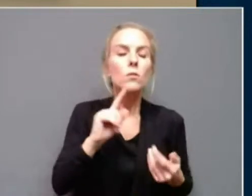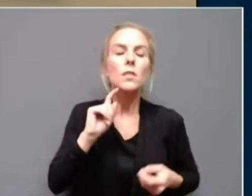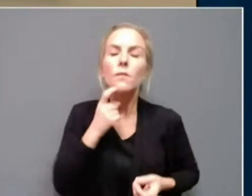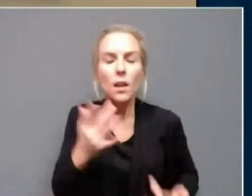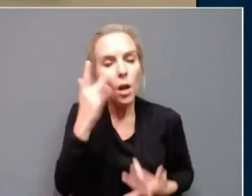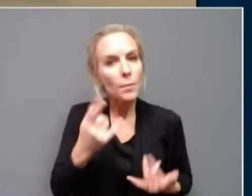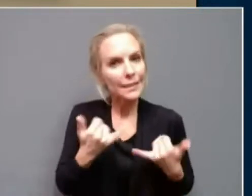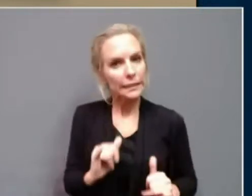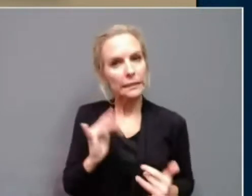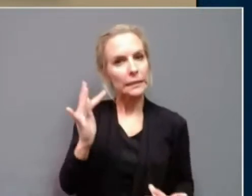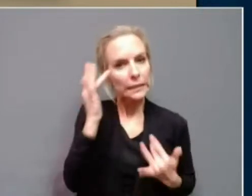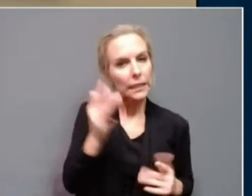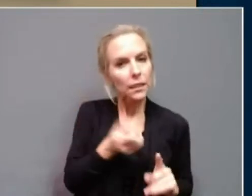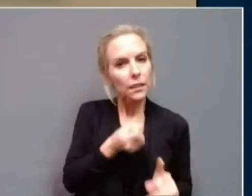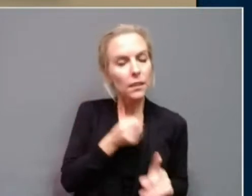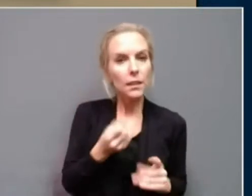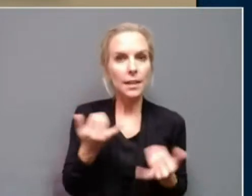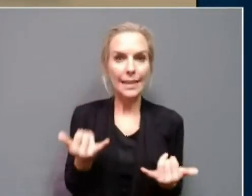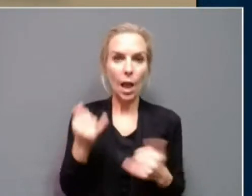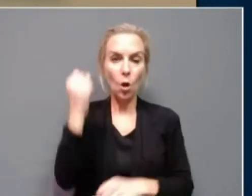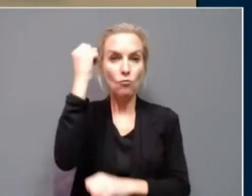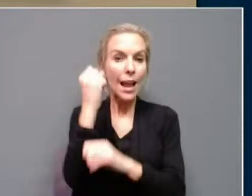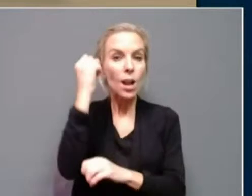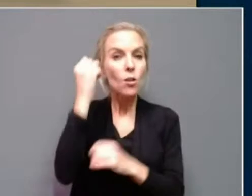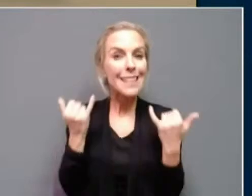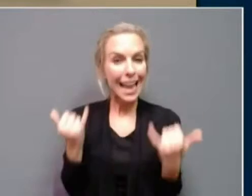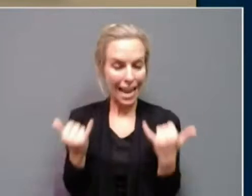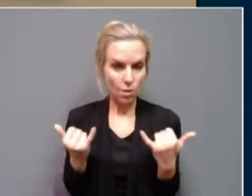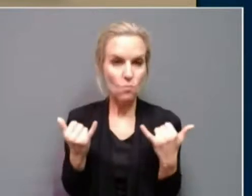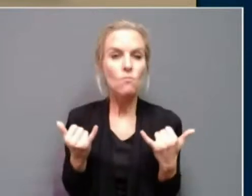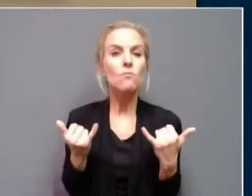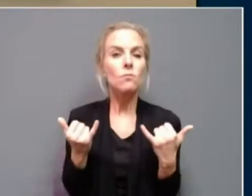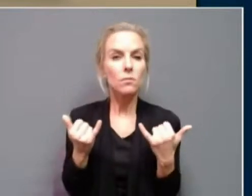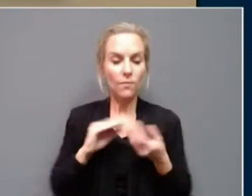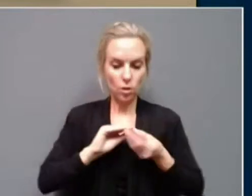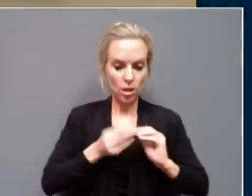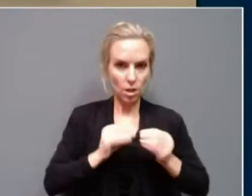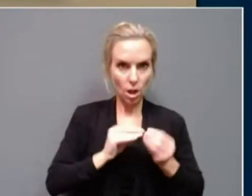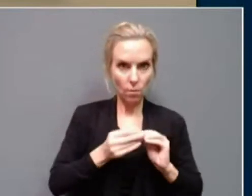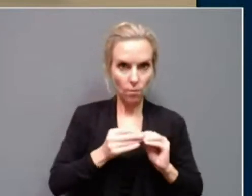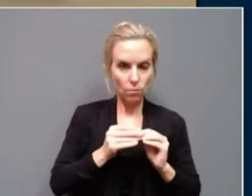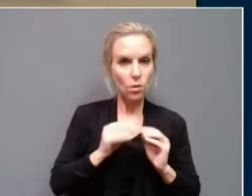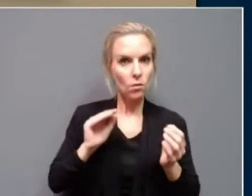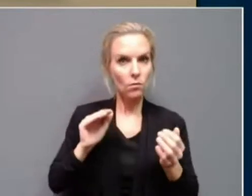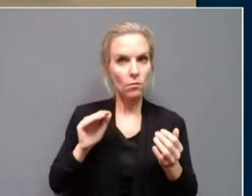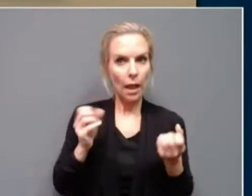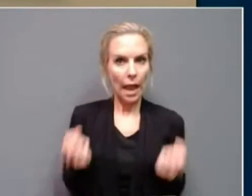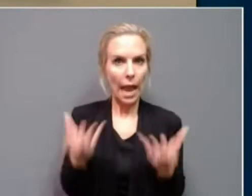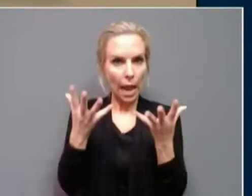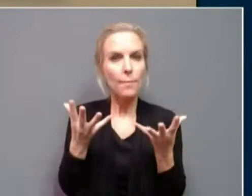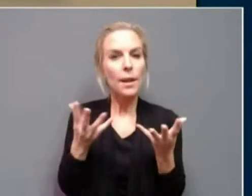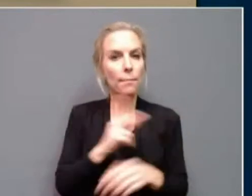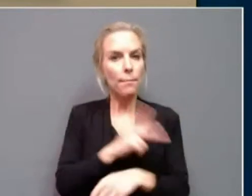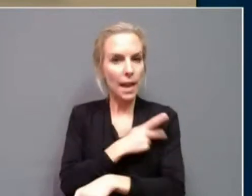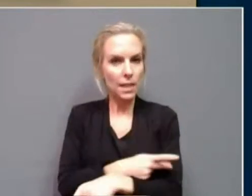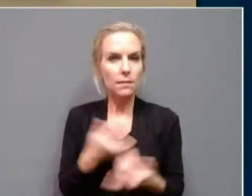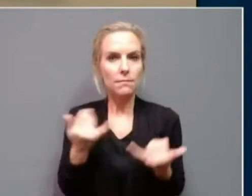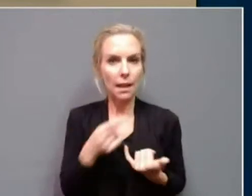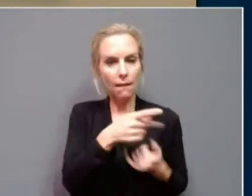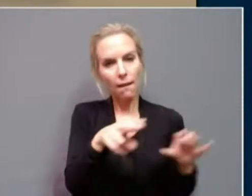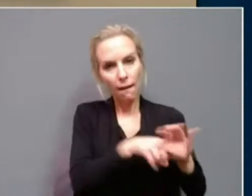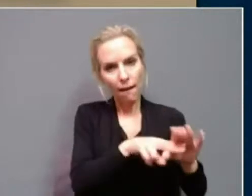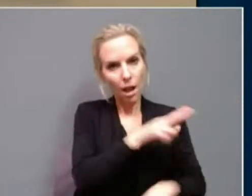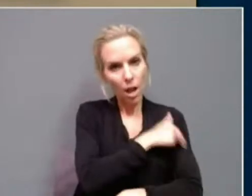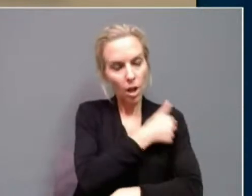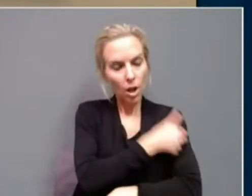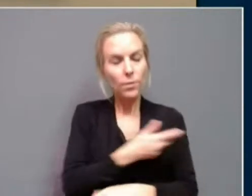We are at a record, I believe, in terms of how many patients we have. We're also seeing a lot of patients